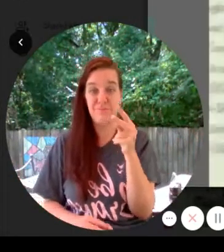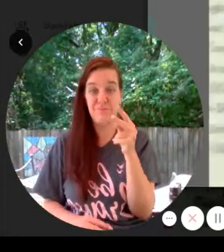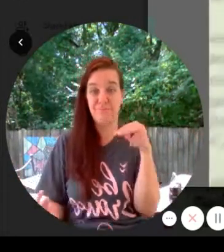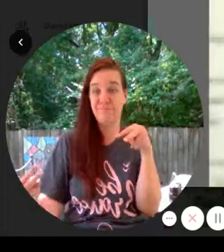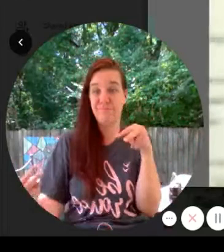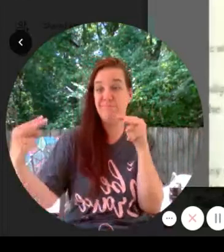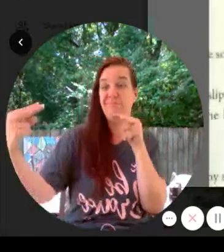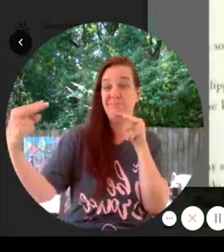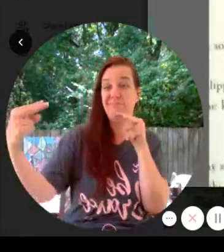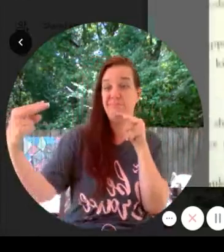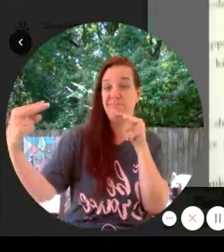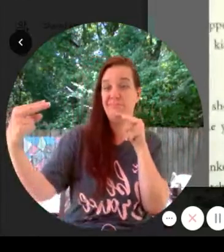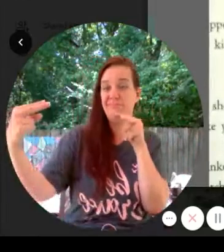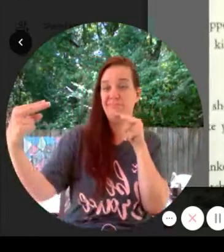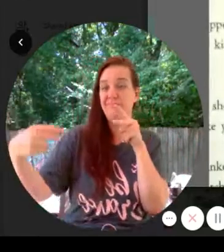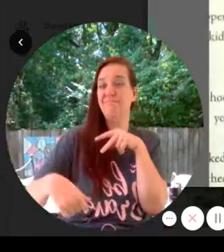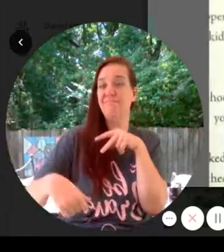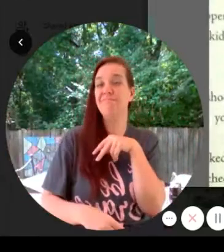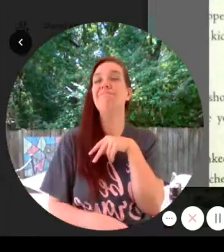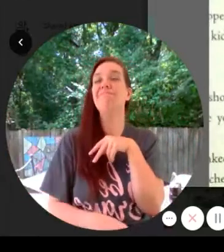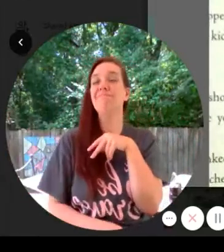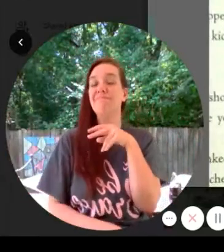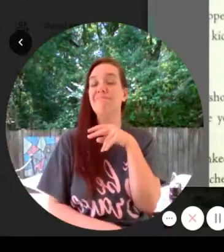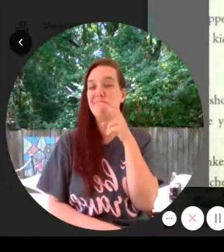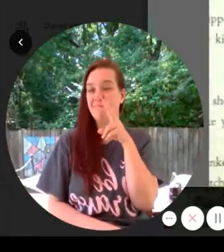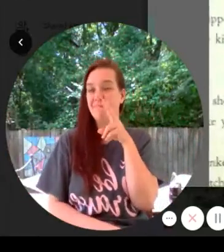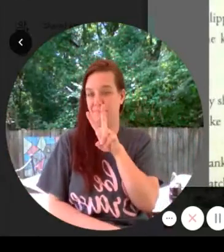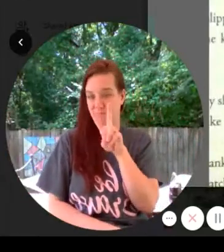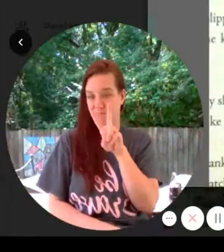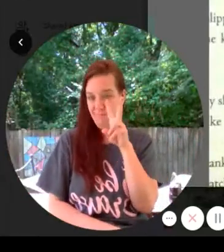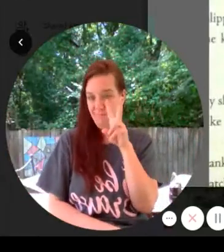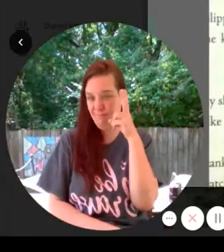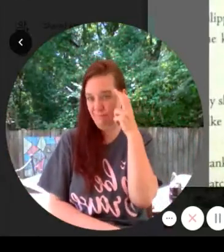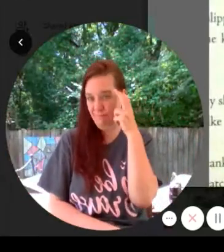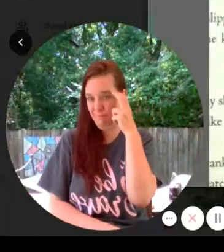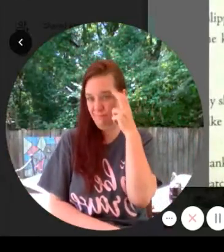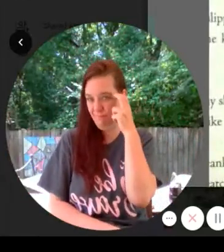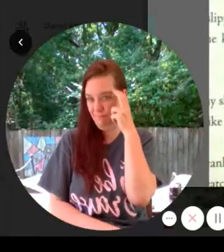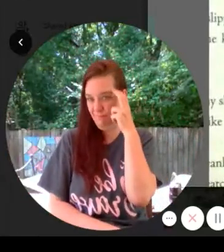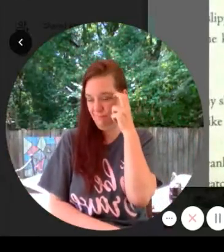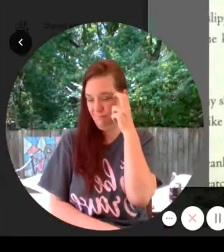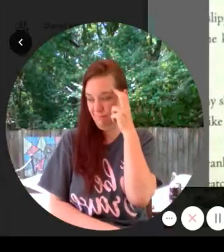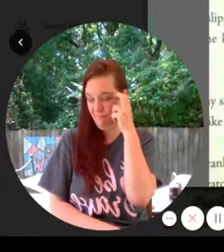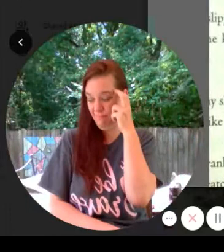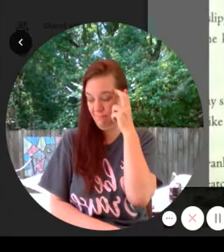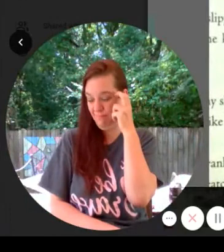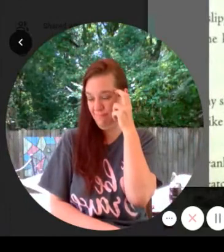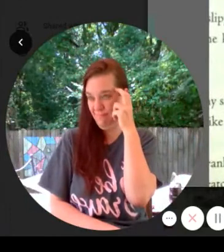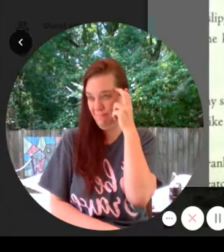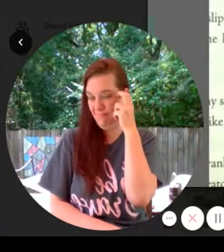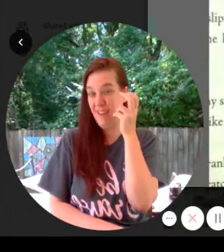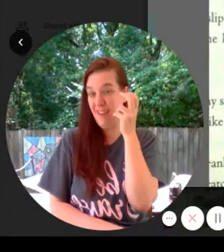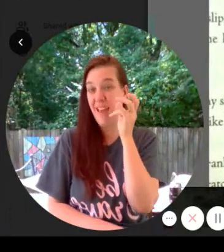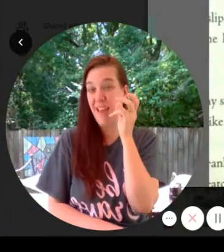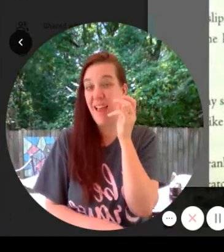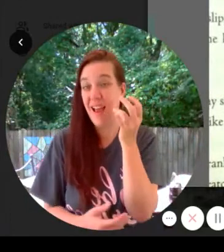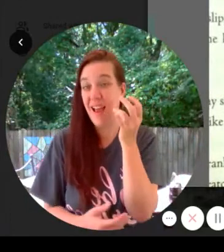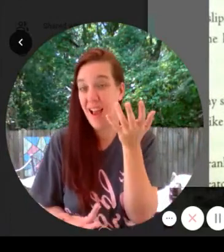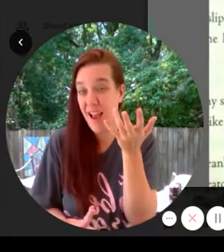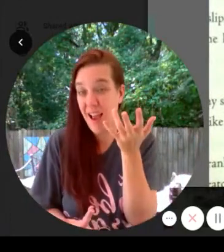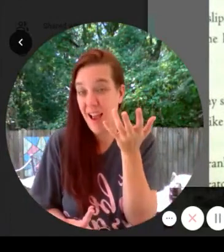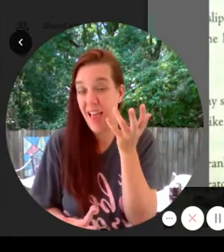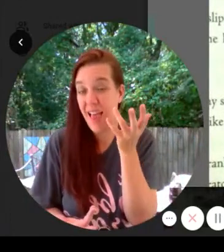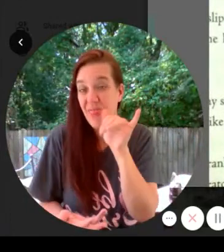and scratched their temples with 2 fingers. It was the way they gave their